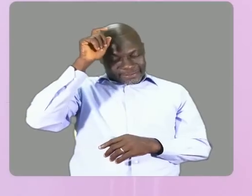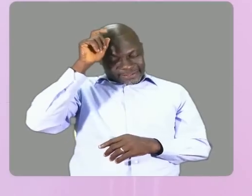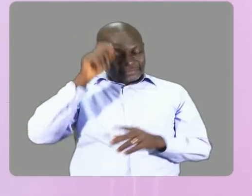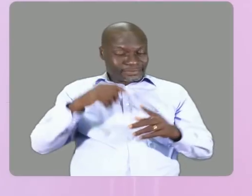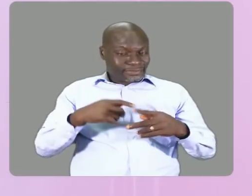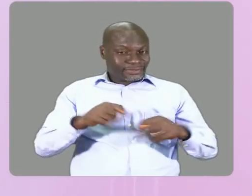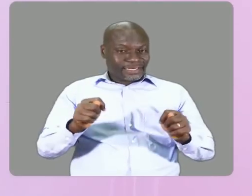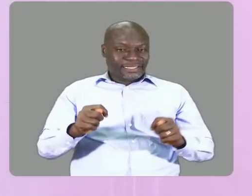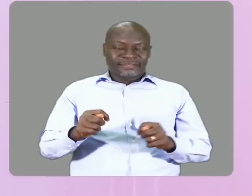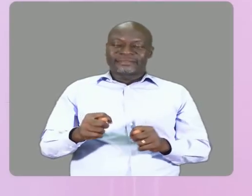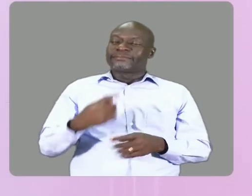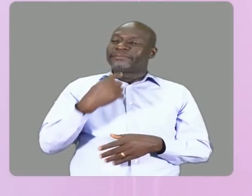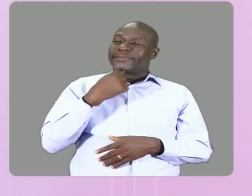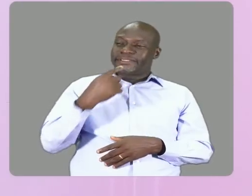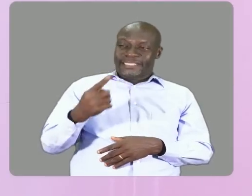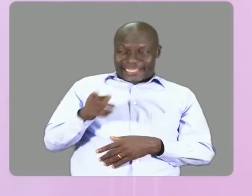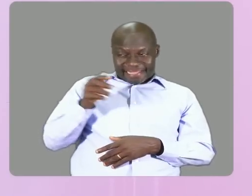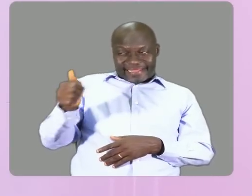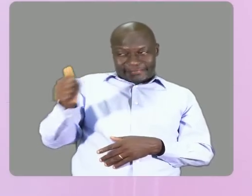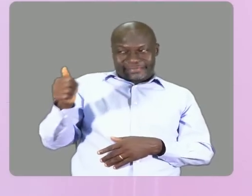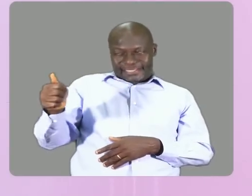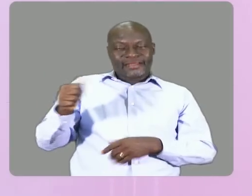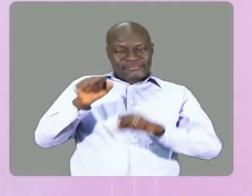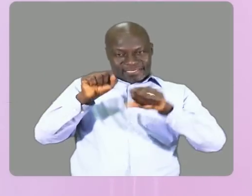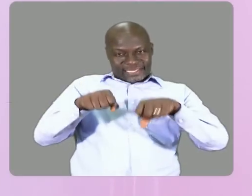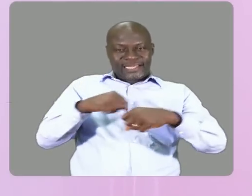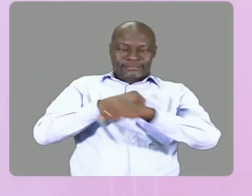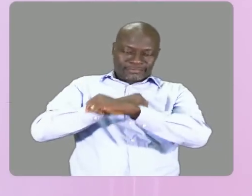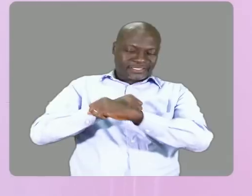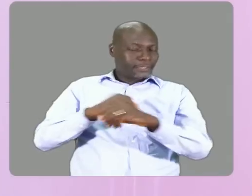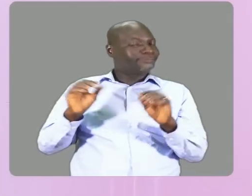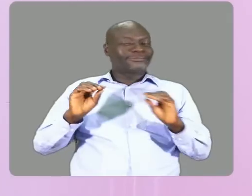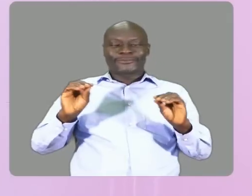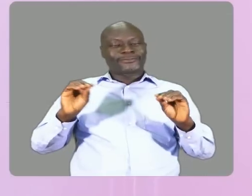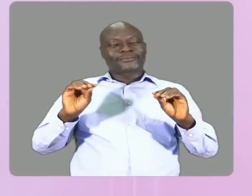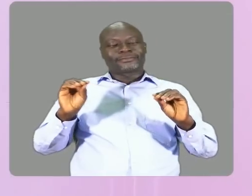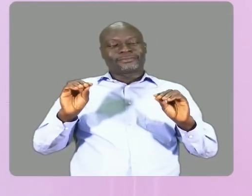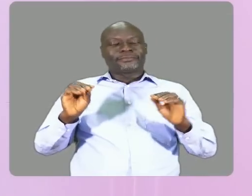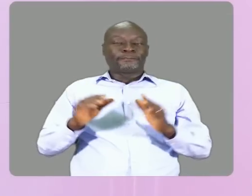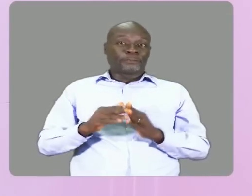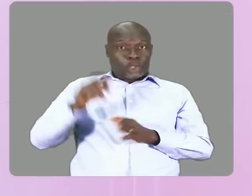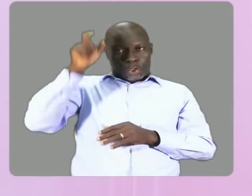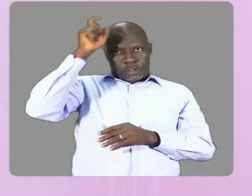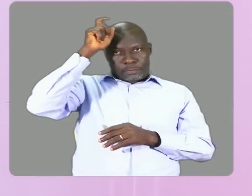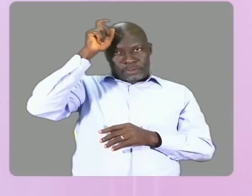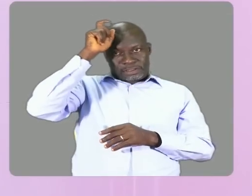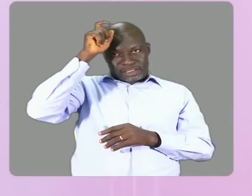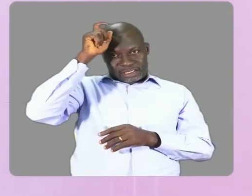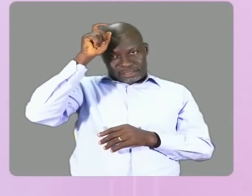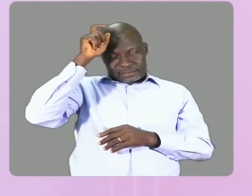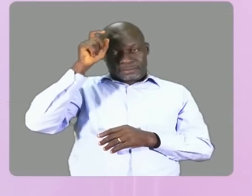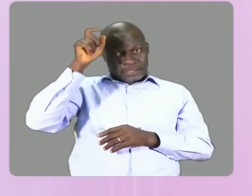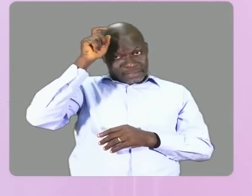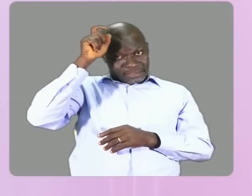se enyema enyankopon dia no ono mom ana obetumi aye se obonsam aye mighty